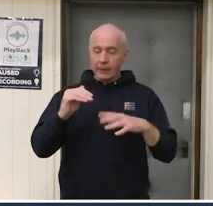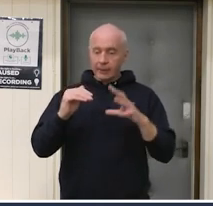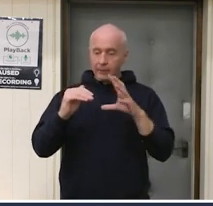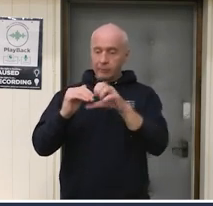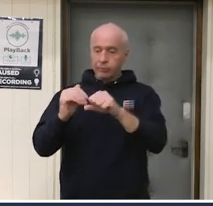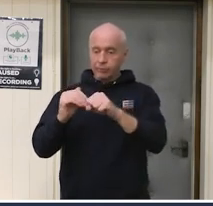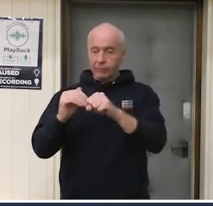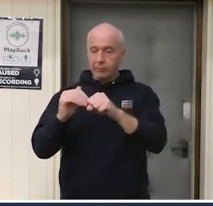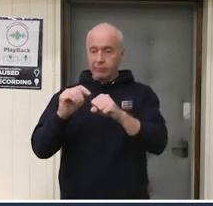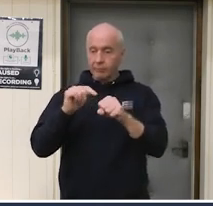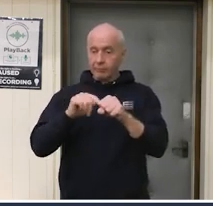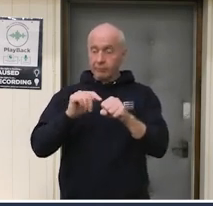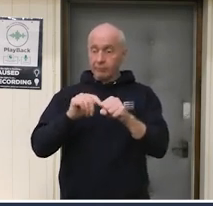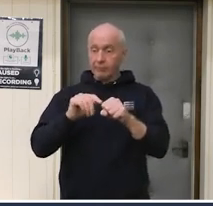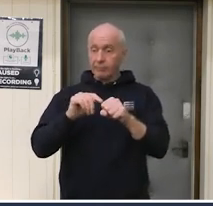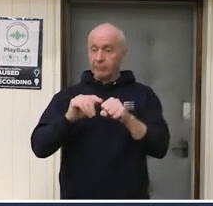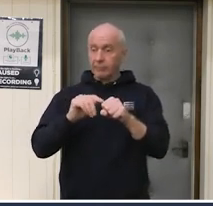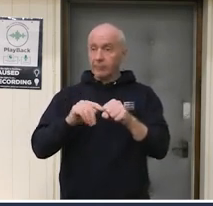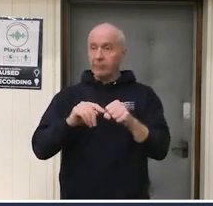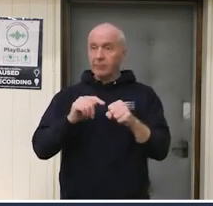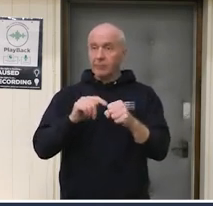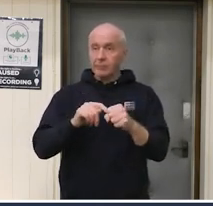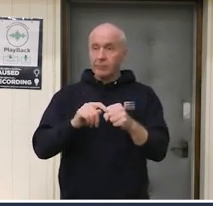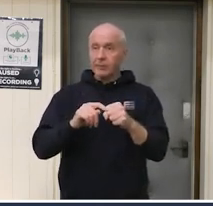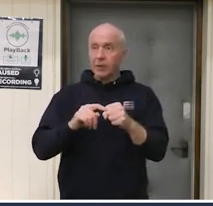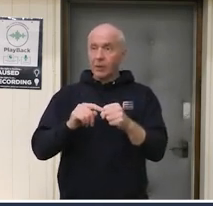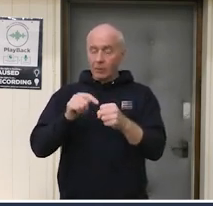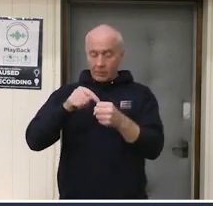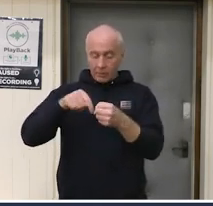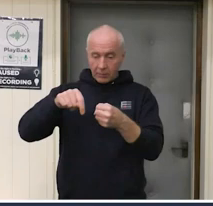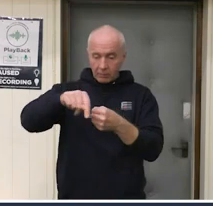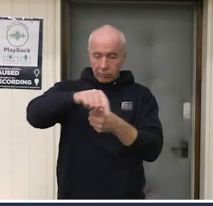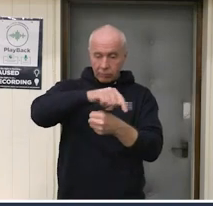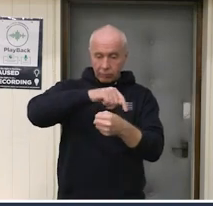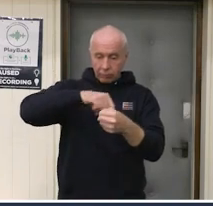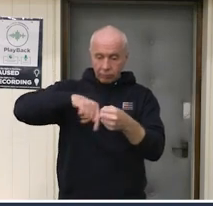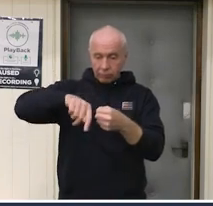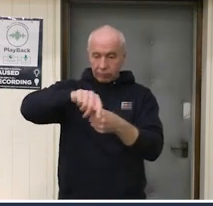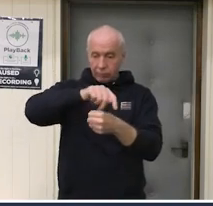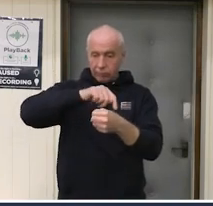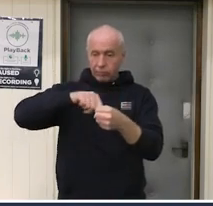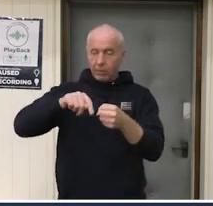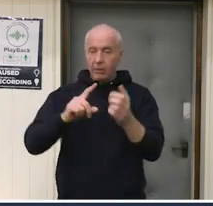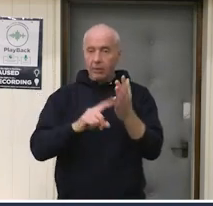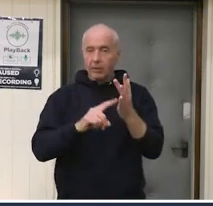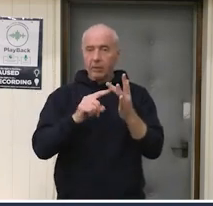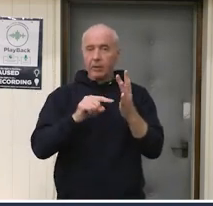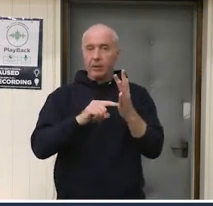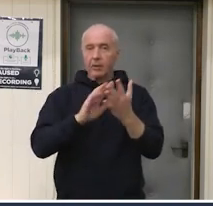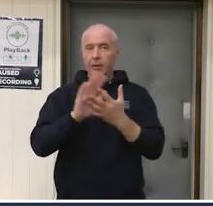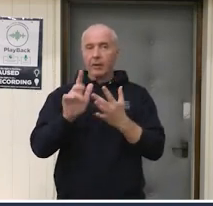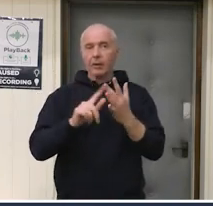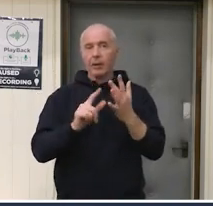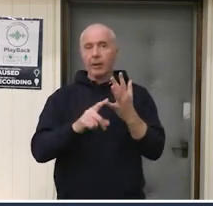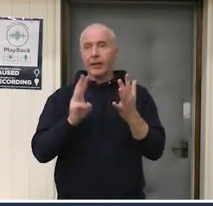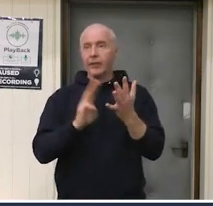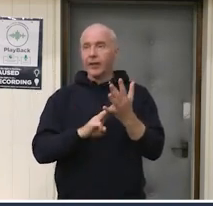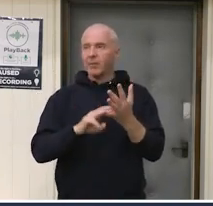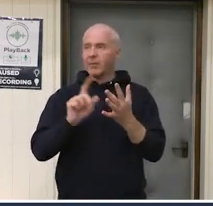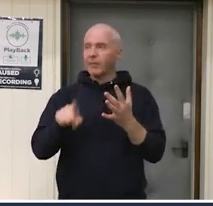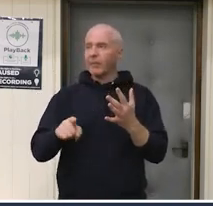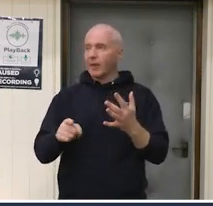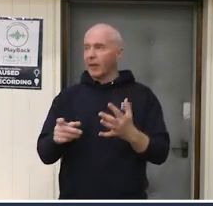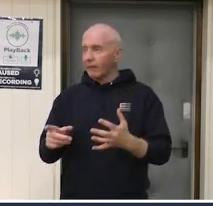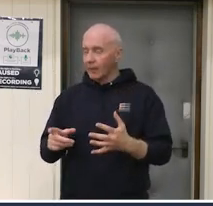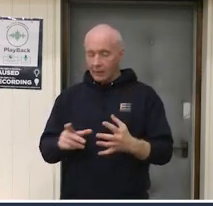we can do is surround the reactor with lithium. Lithium is very abundant in the